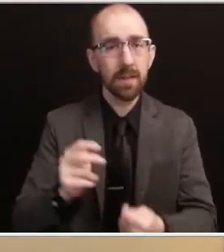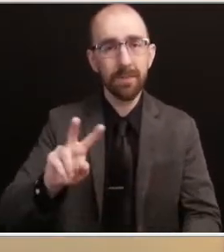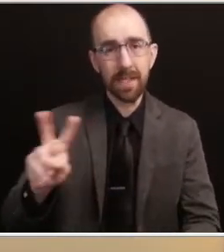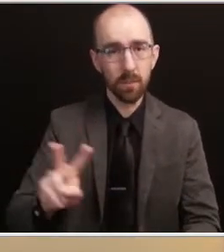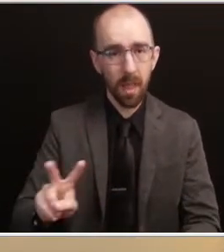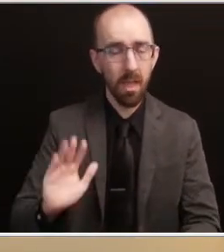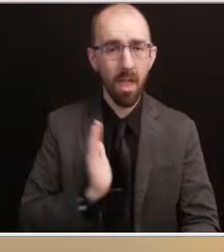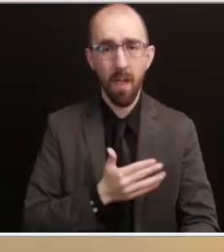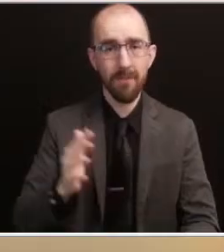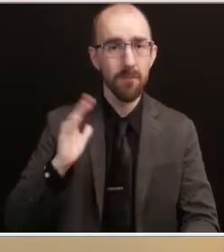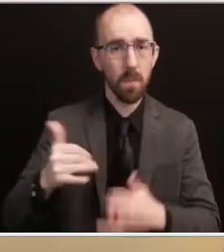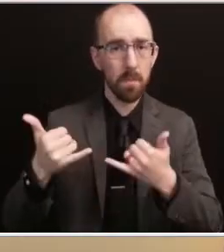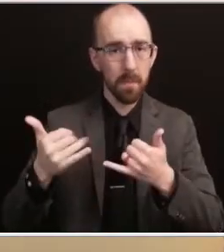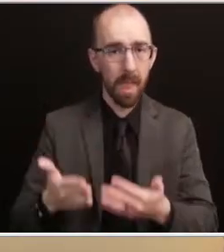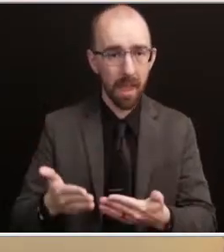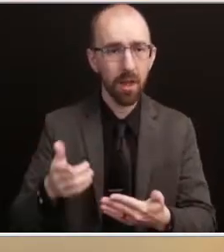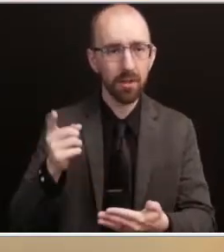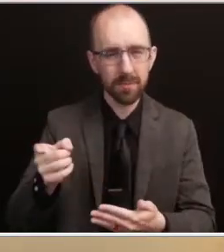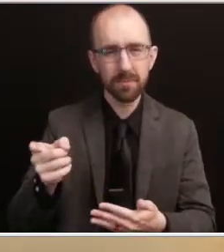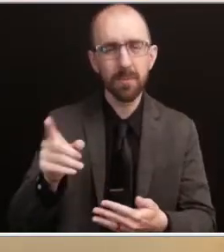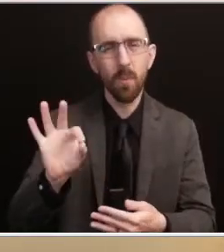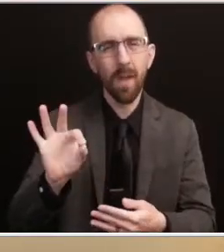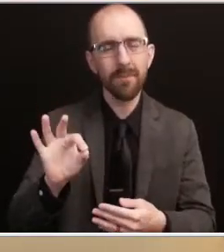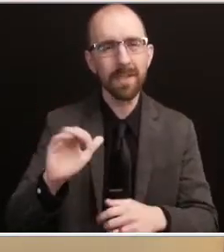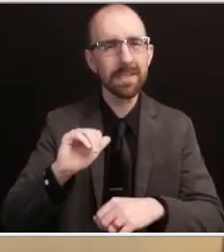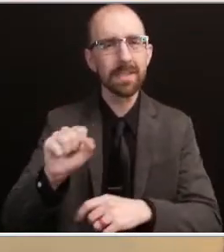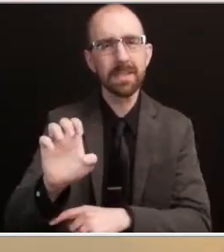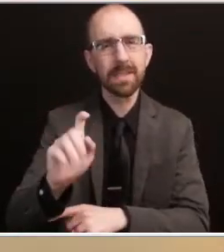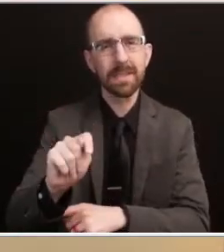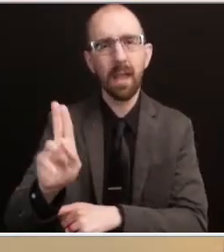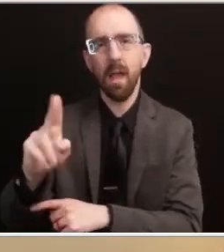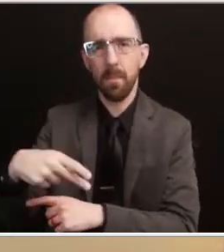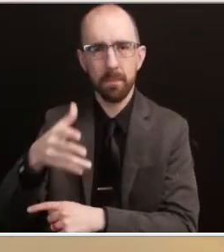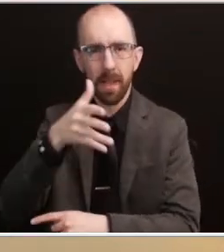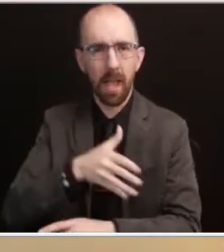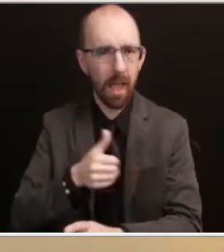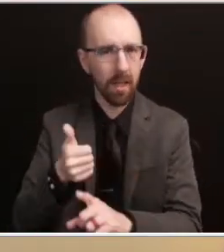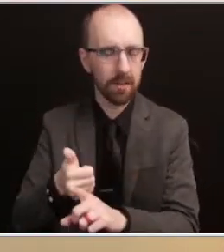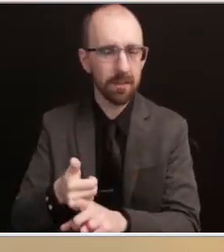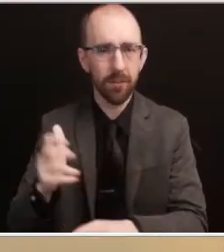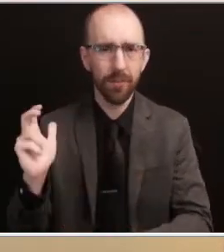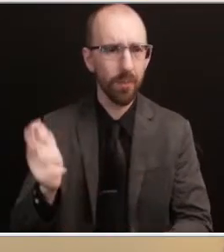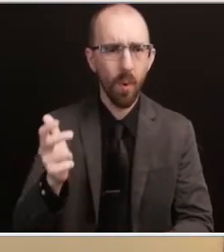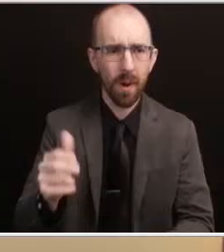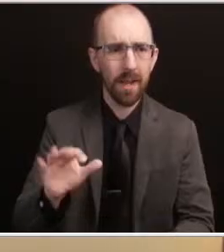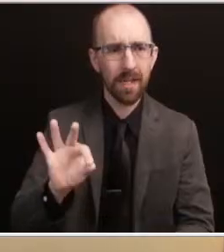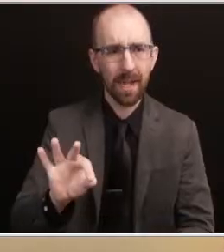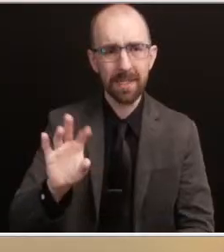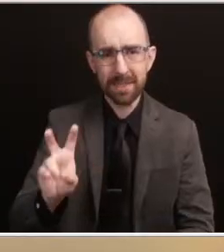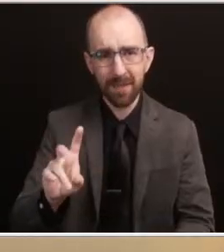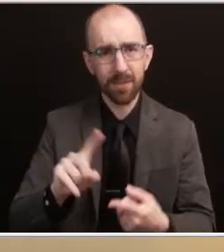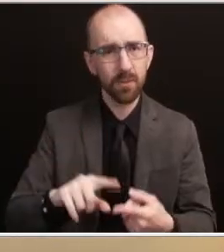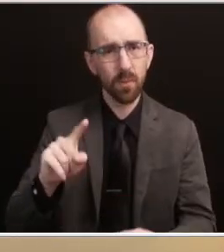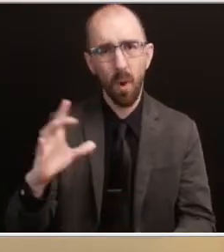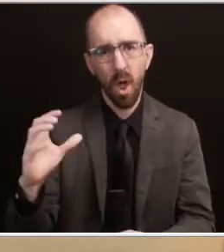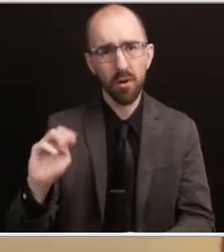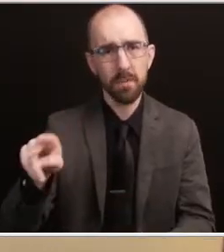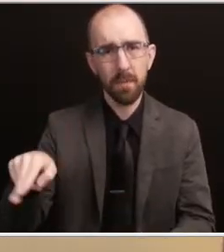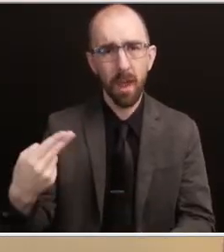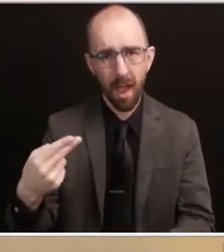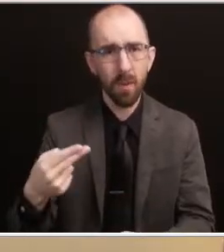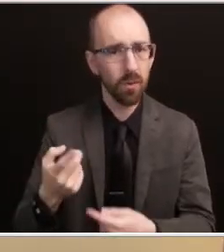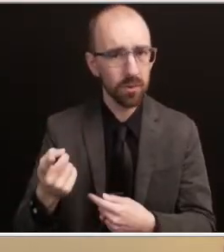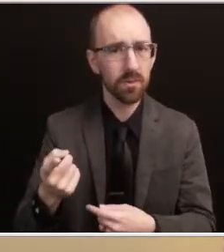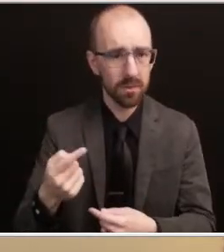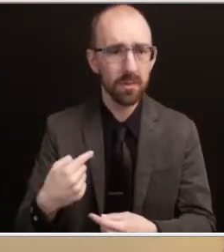former players, he was one of their setup guys, and he was throwing 97 to 100 miles an hour,